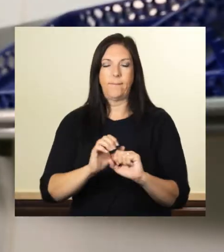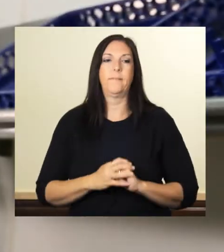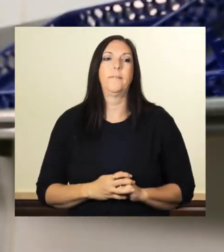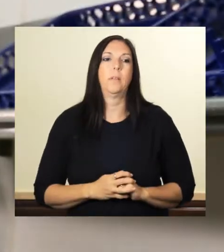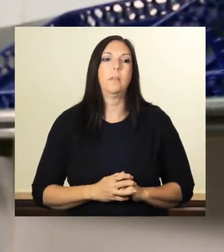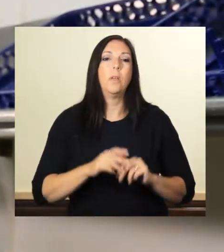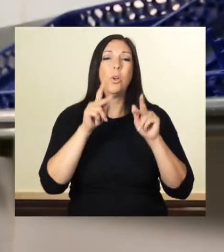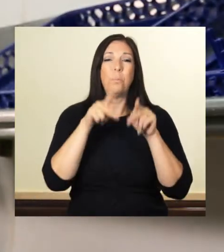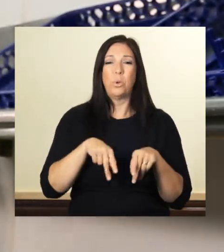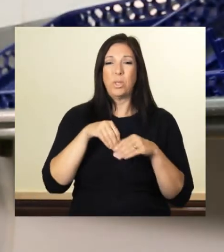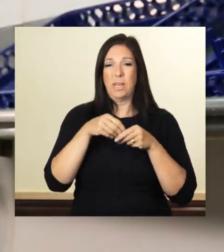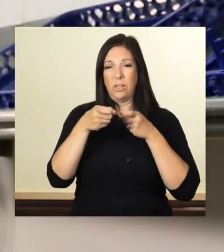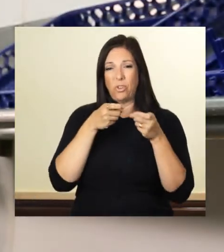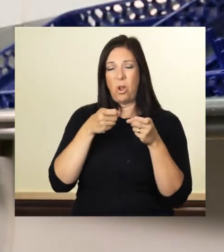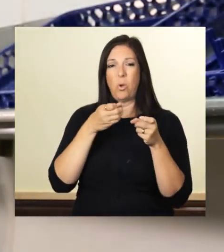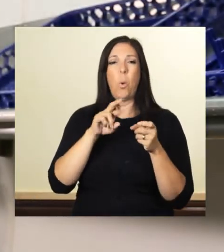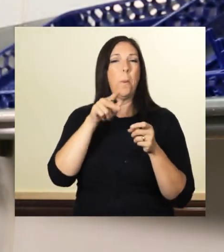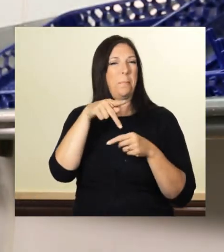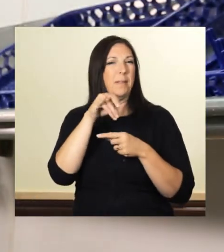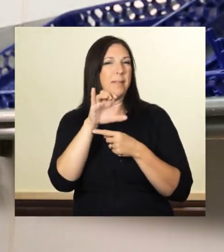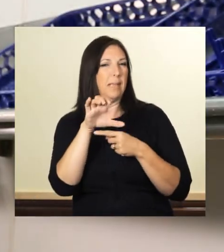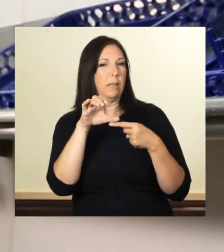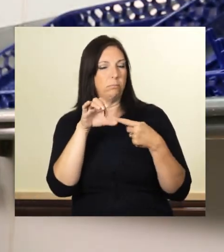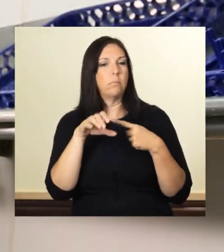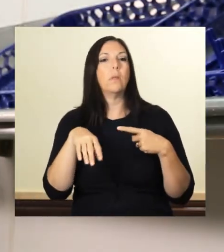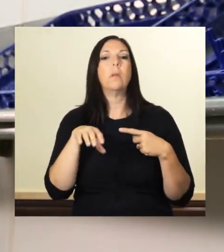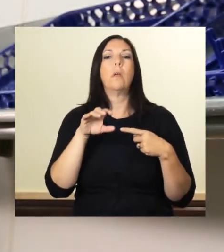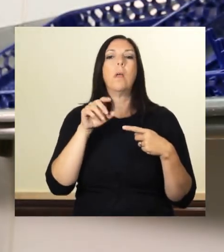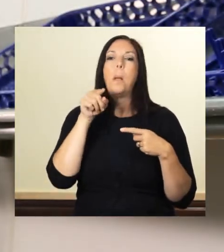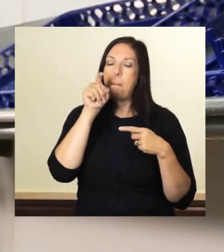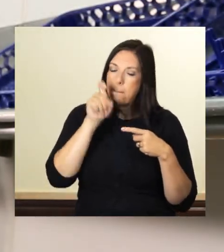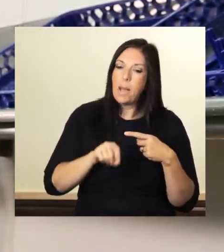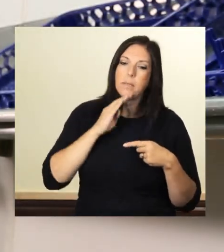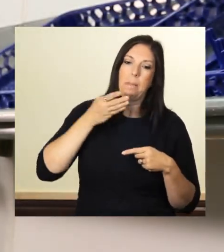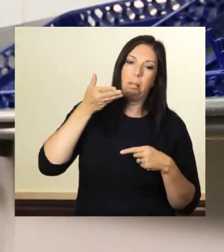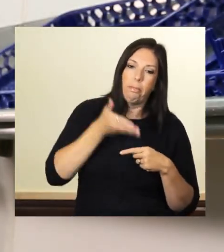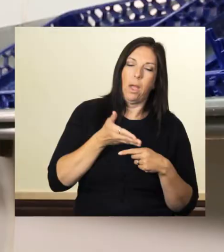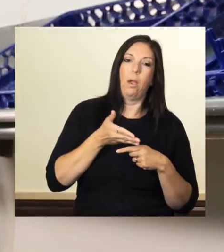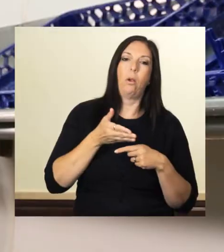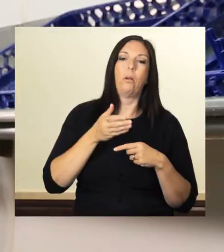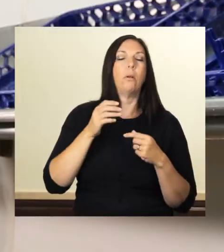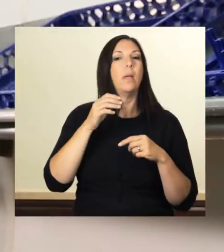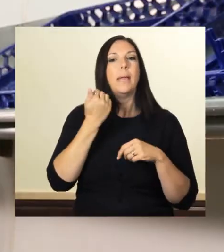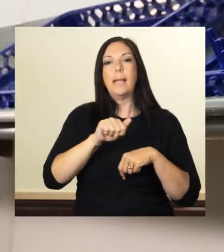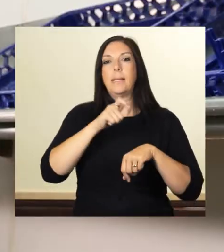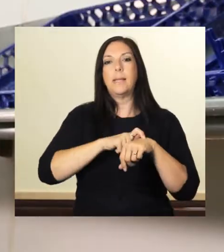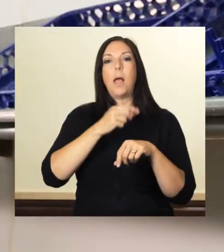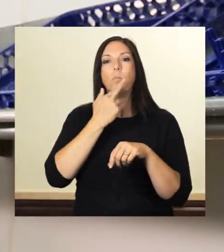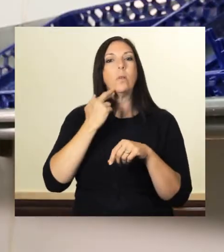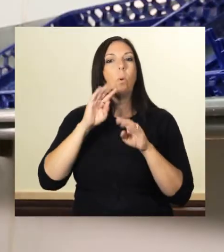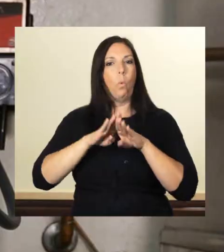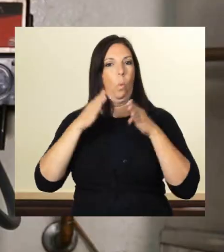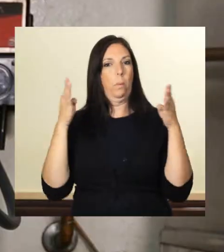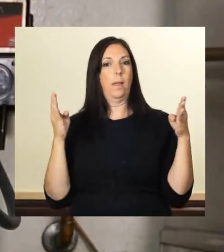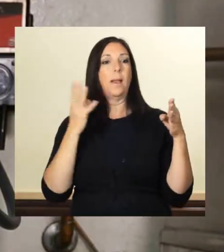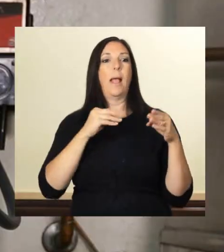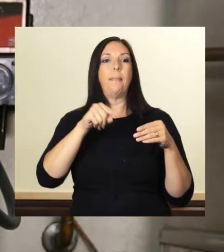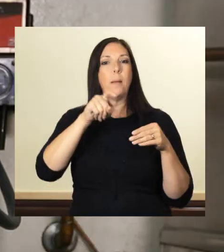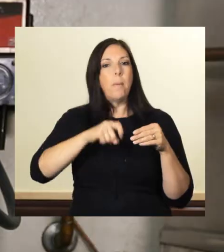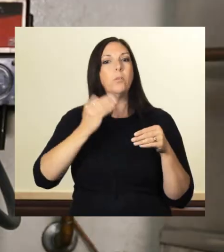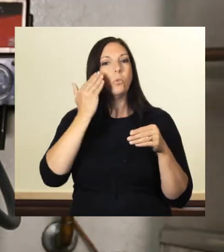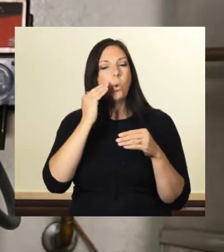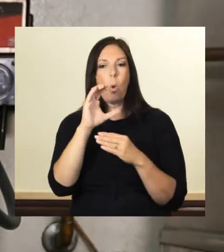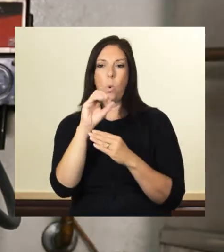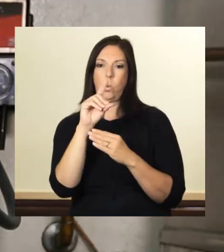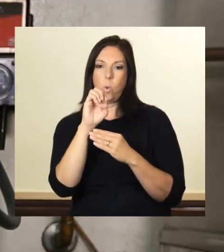a person in charge or PIC must be on the premises during all hours of operation and must know the food